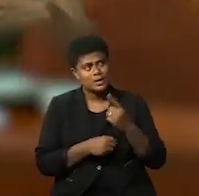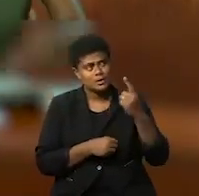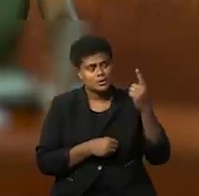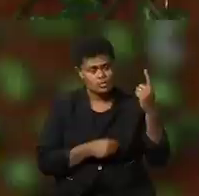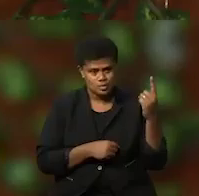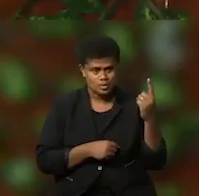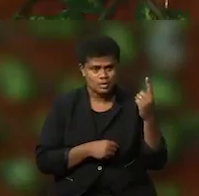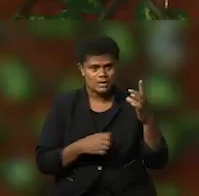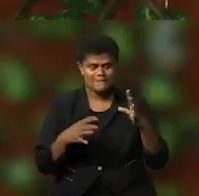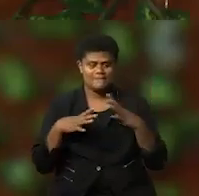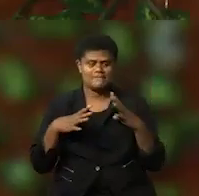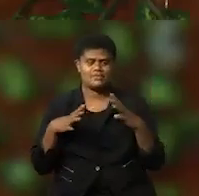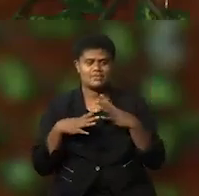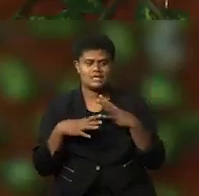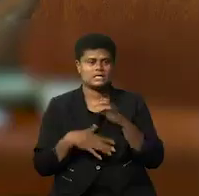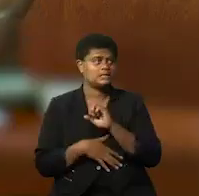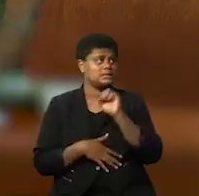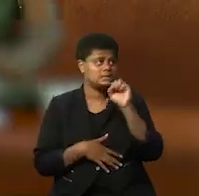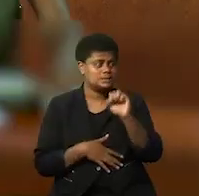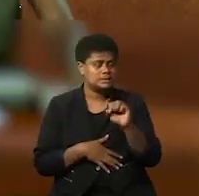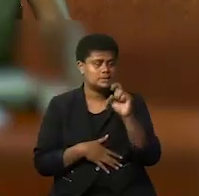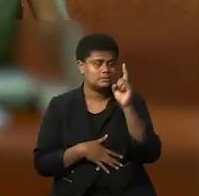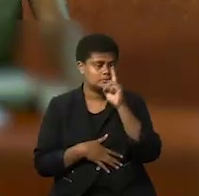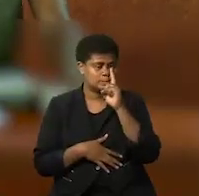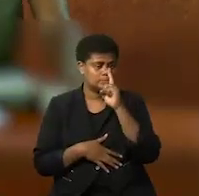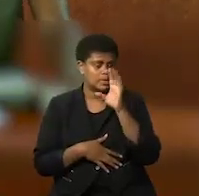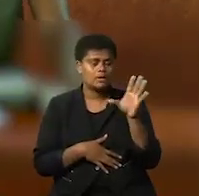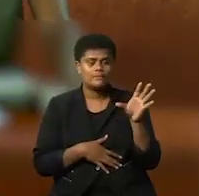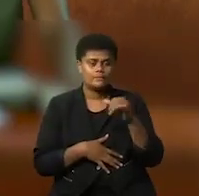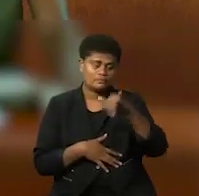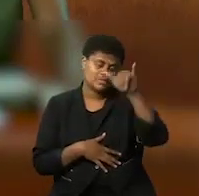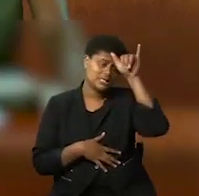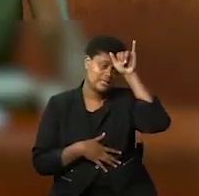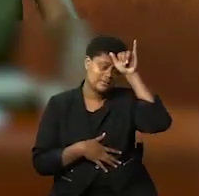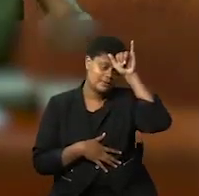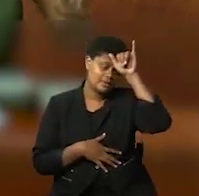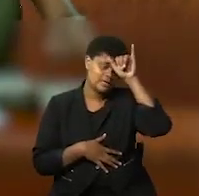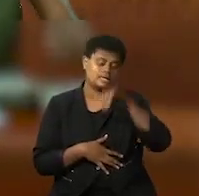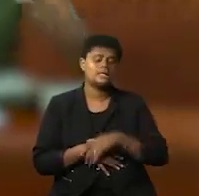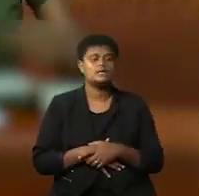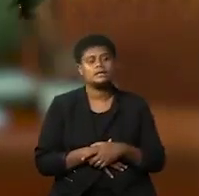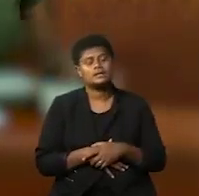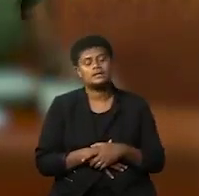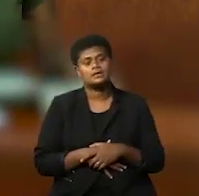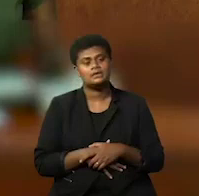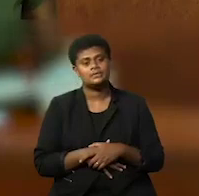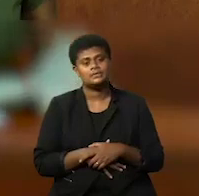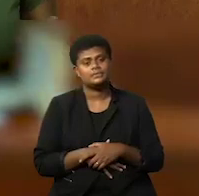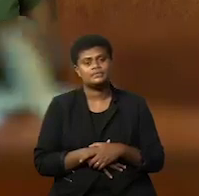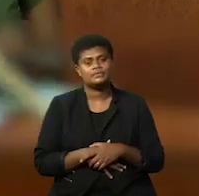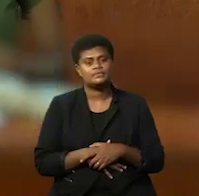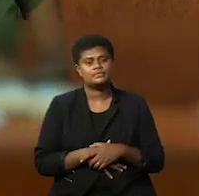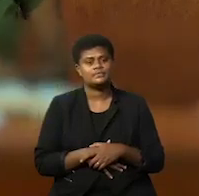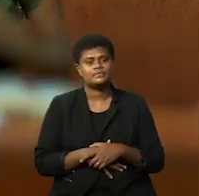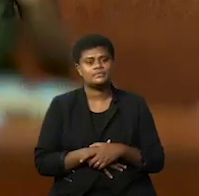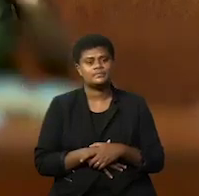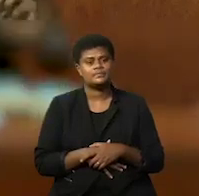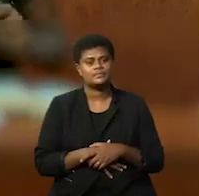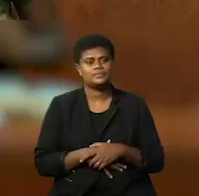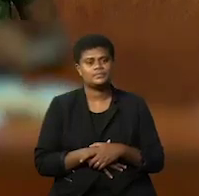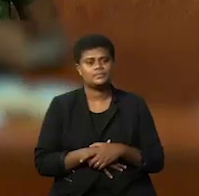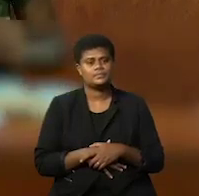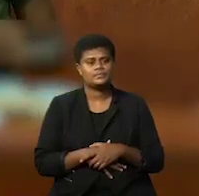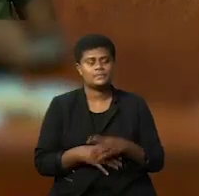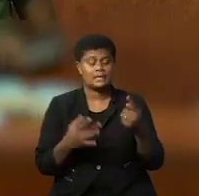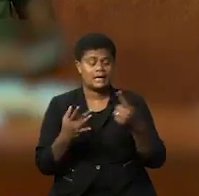God's deliverance from his people, from the adversary, the devil, who, you know, condemns them, you know, and tempts them.